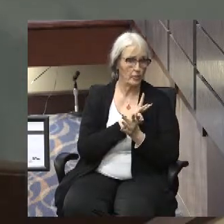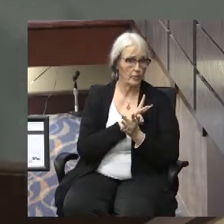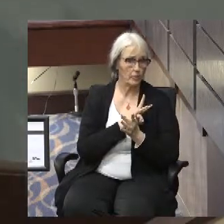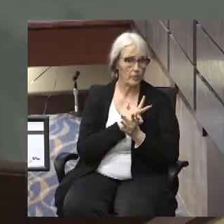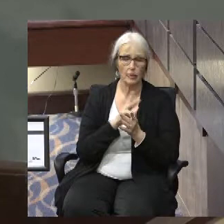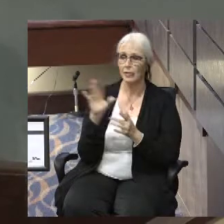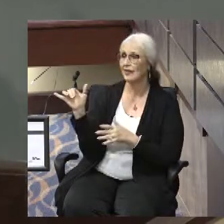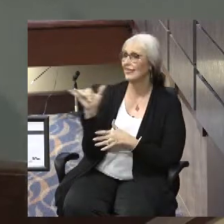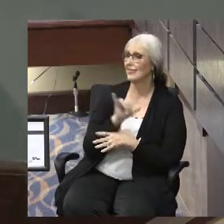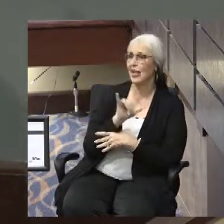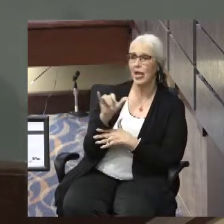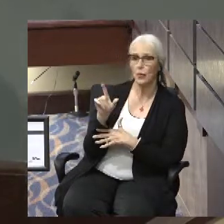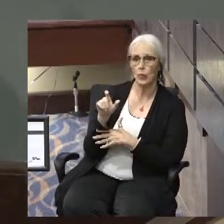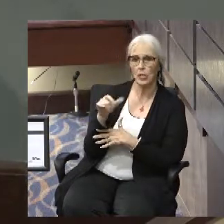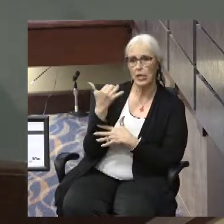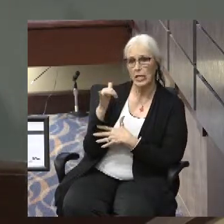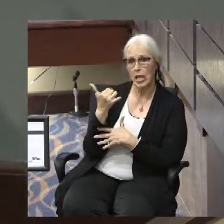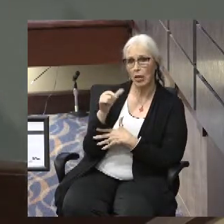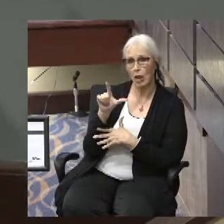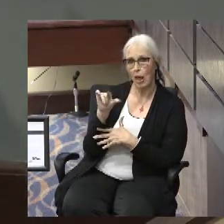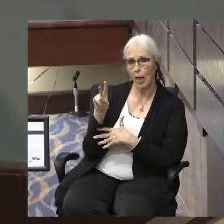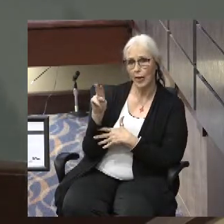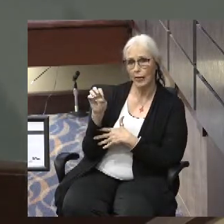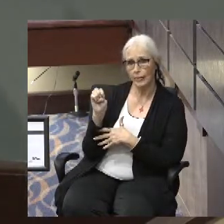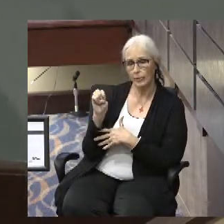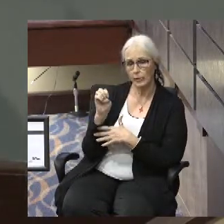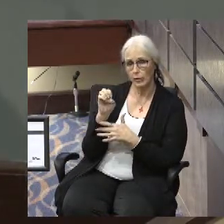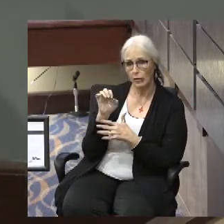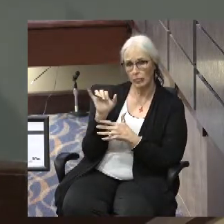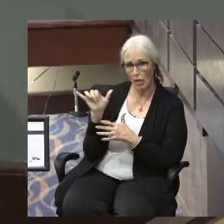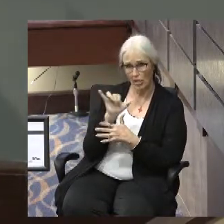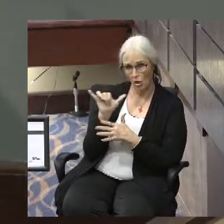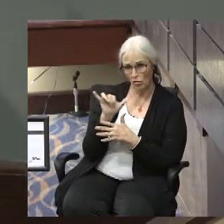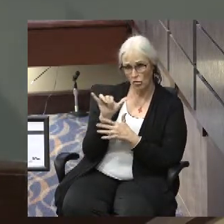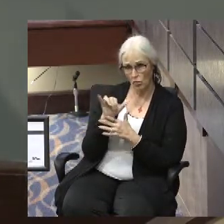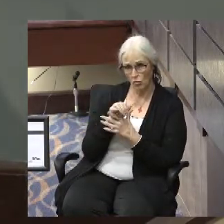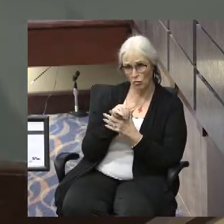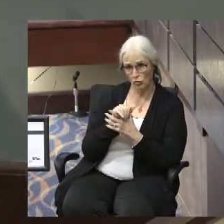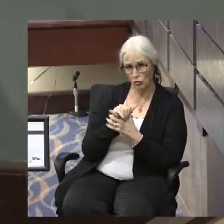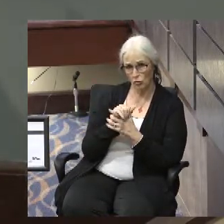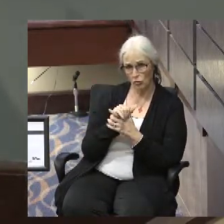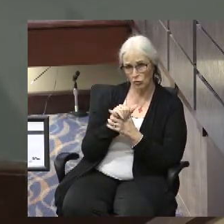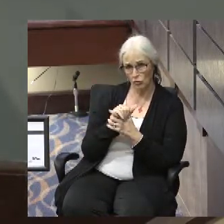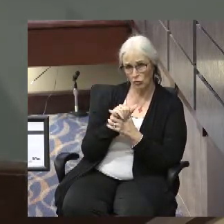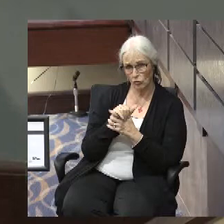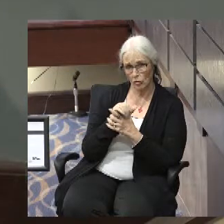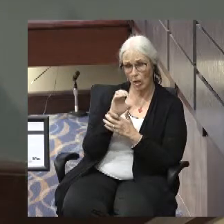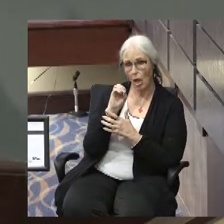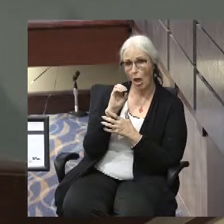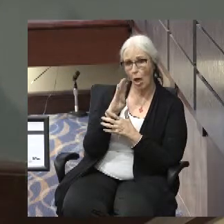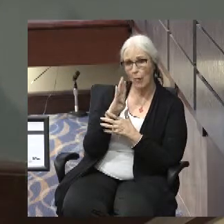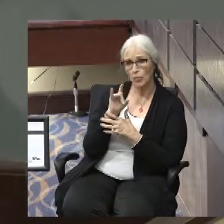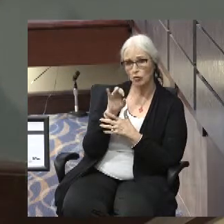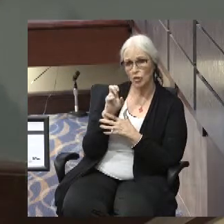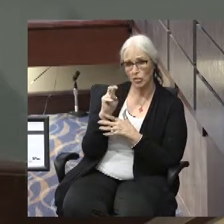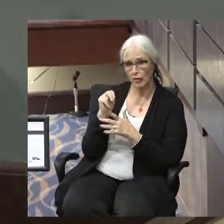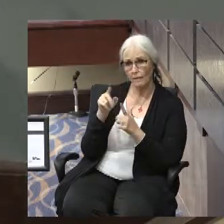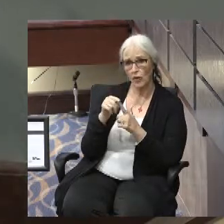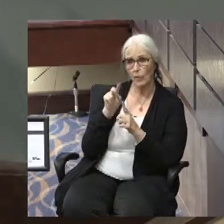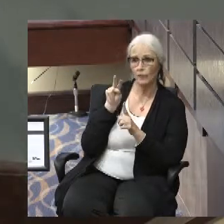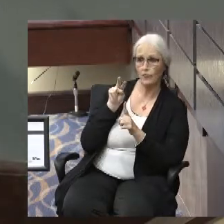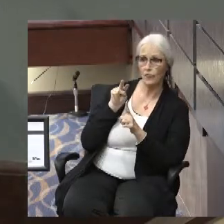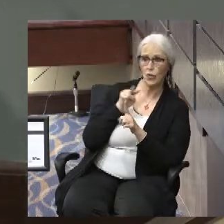question. The yellow line, will that also be, will there be obstruction from the views, from the